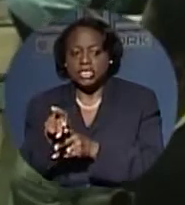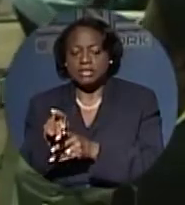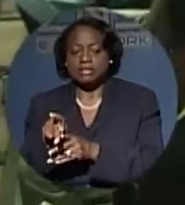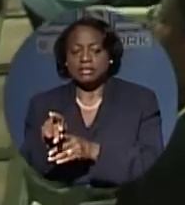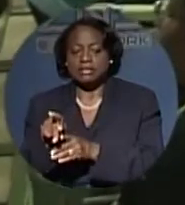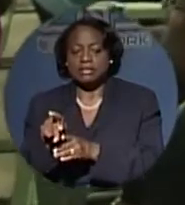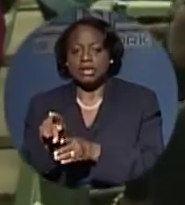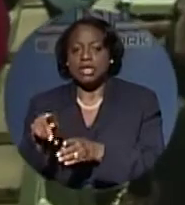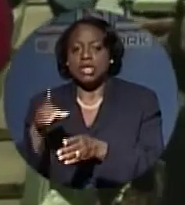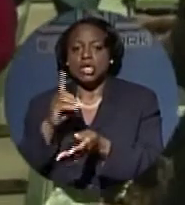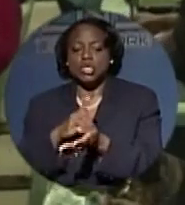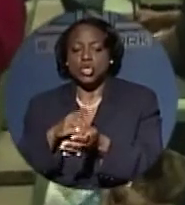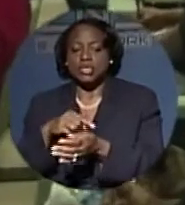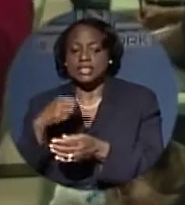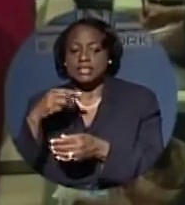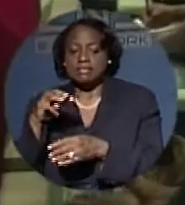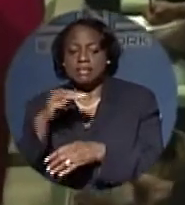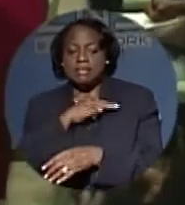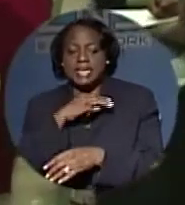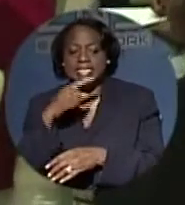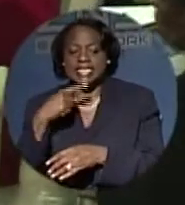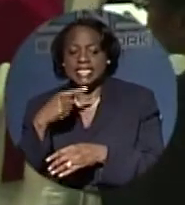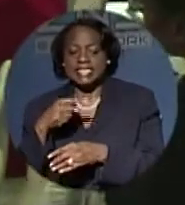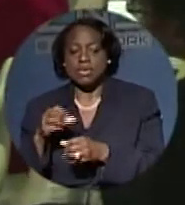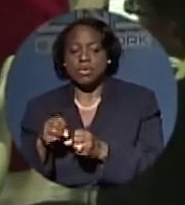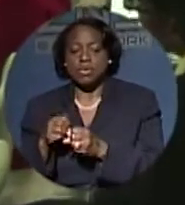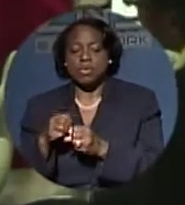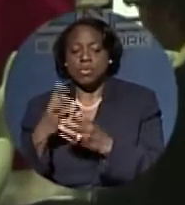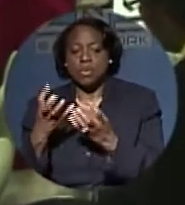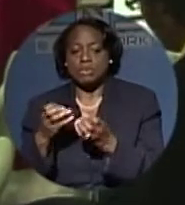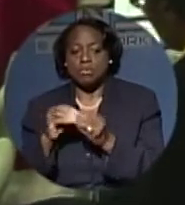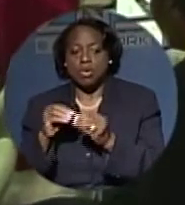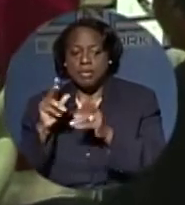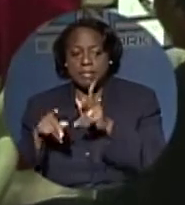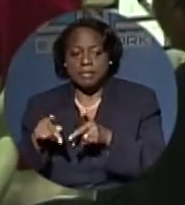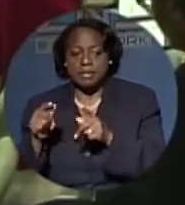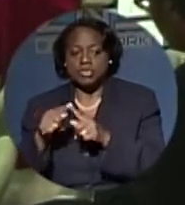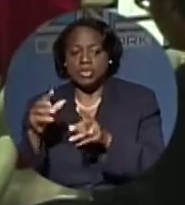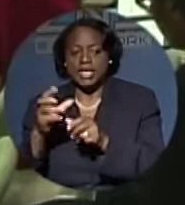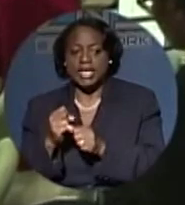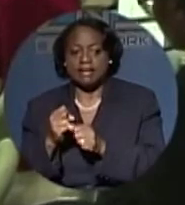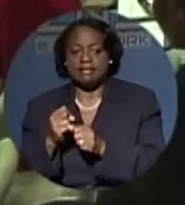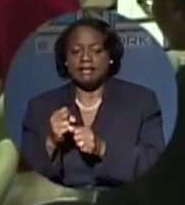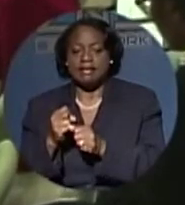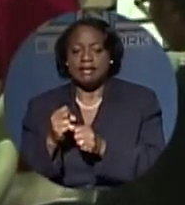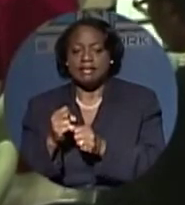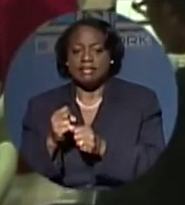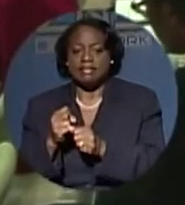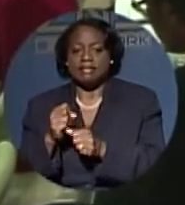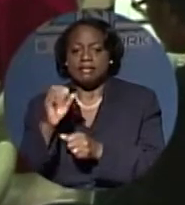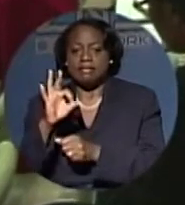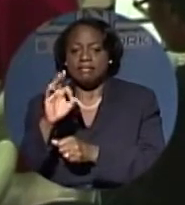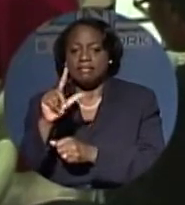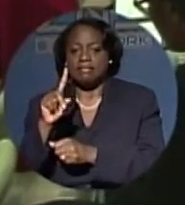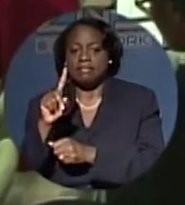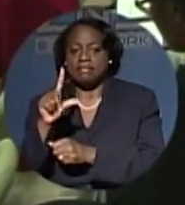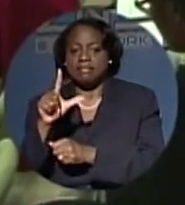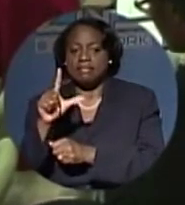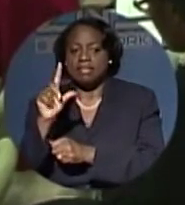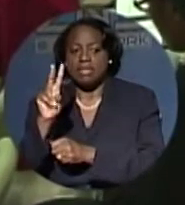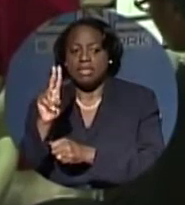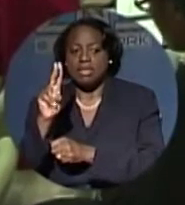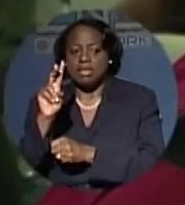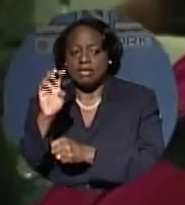more widespread coverage of the influenza vaccine, a position with which Deputy Chief Medical Officer at the Ministry of Health,